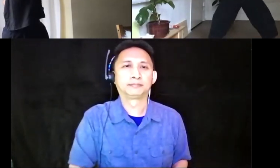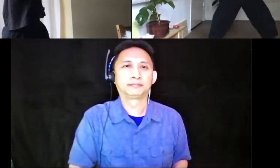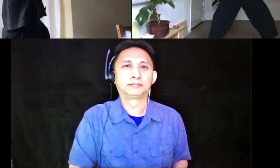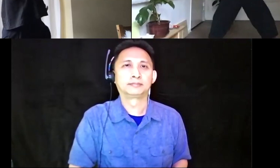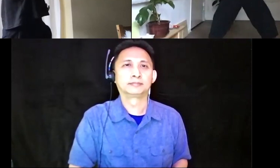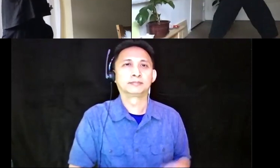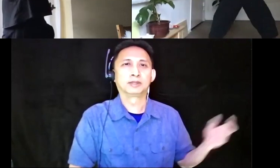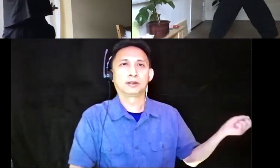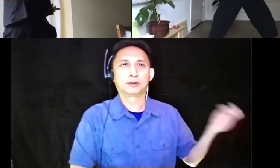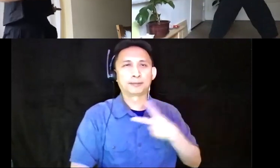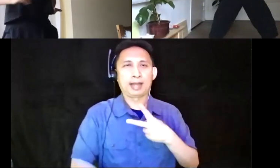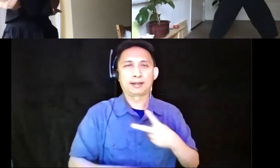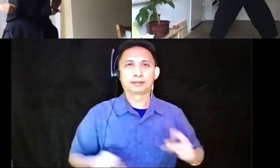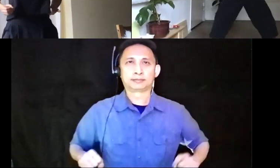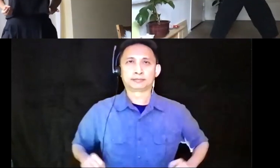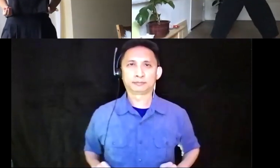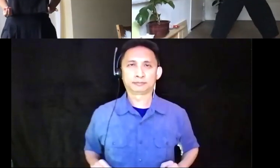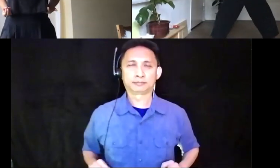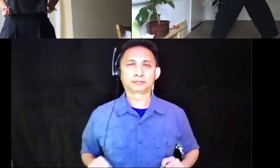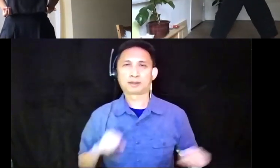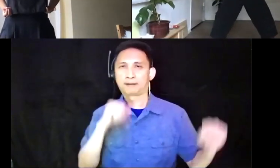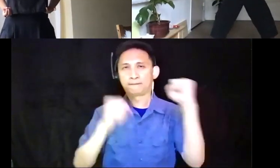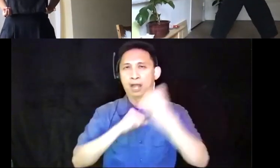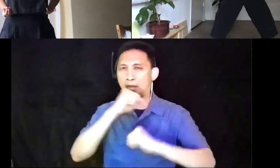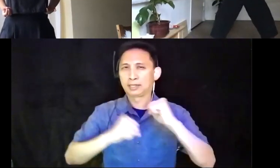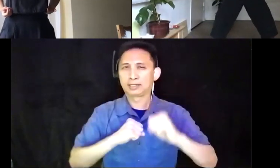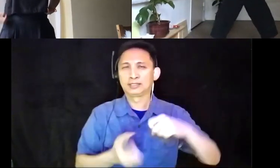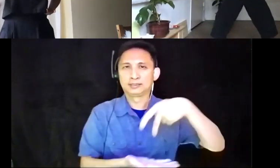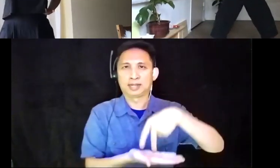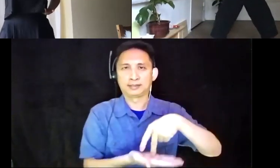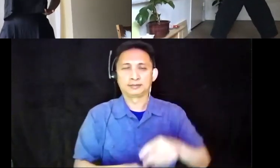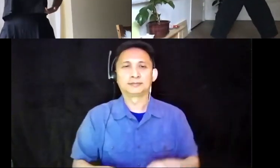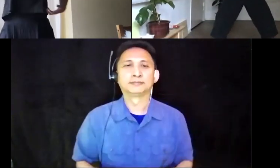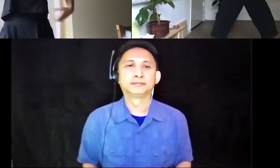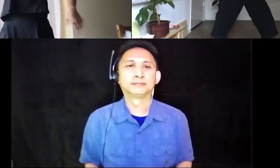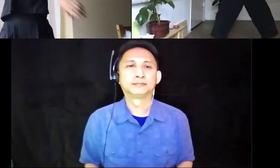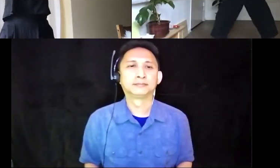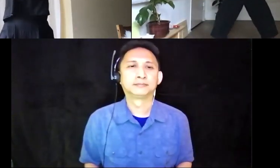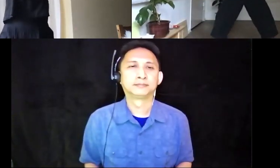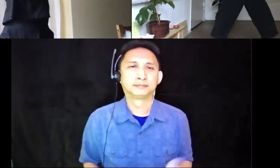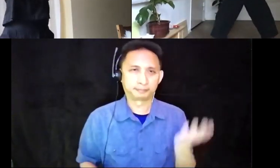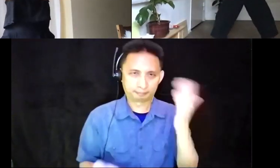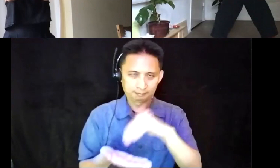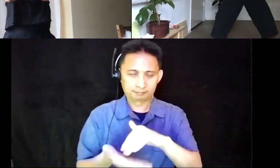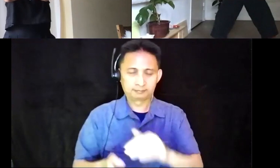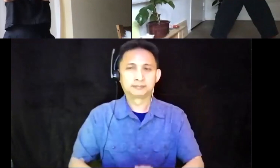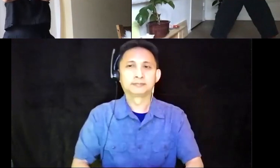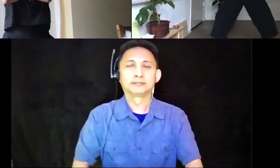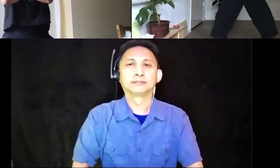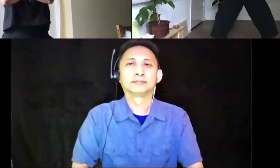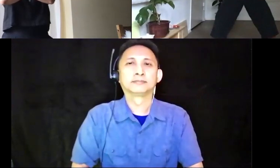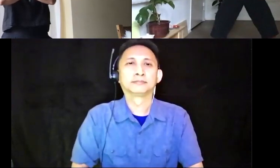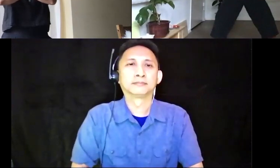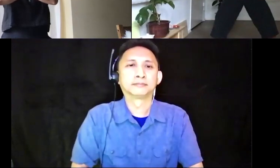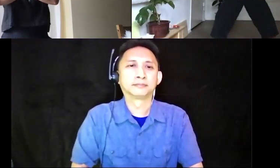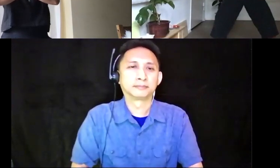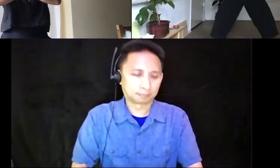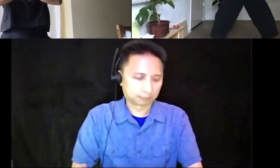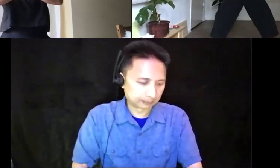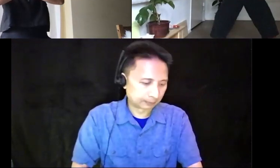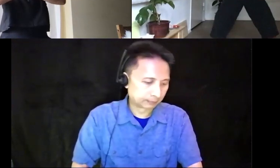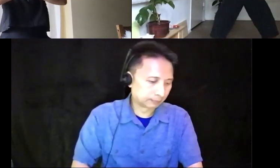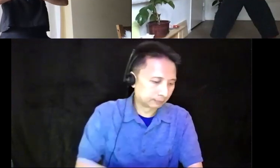Return to the fighting stance. Fist, claw, pull against each